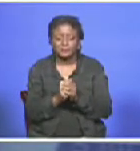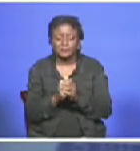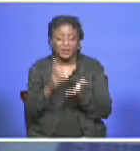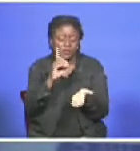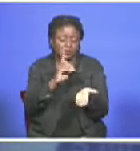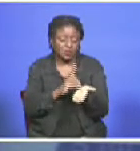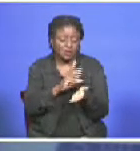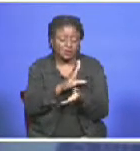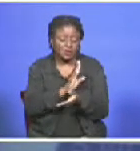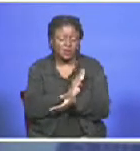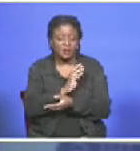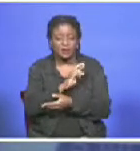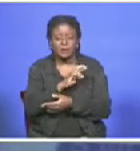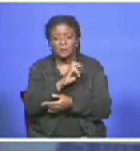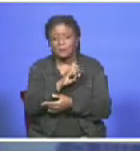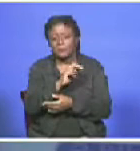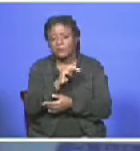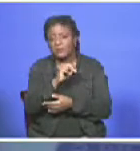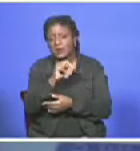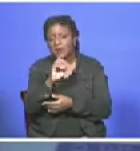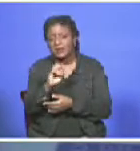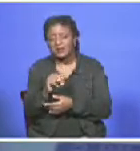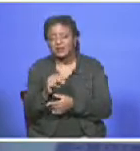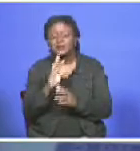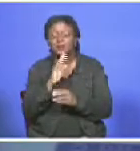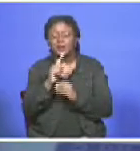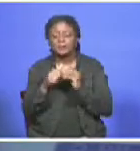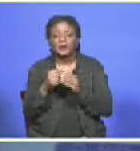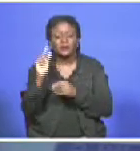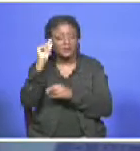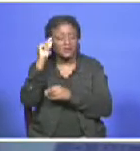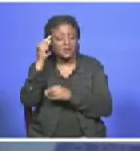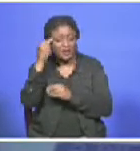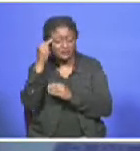Dr. Brennan emphasized the government's policy.